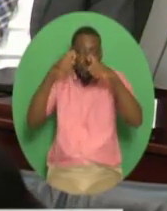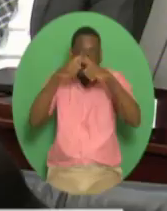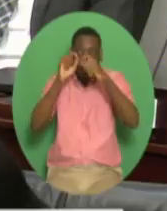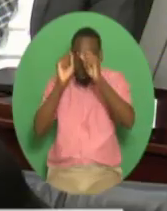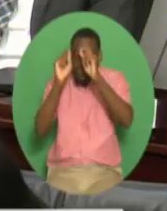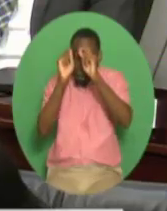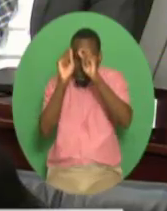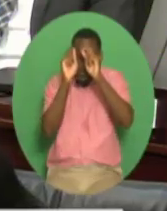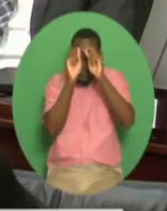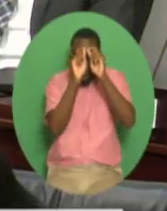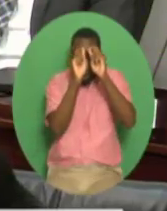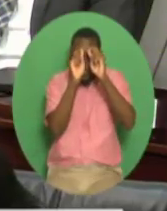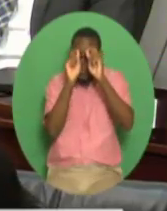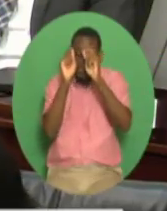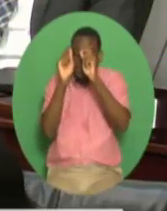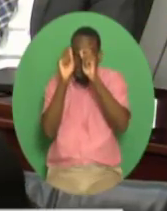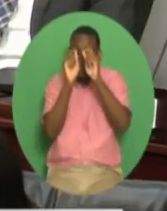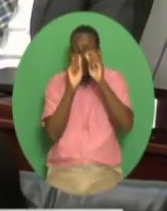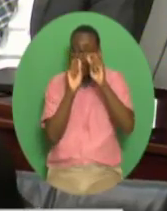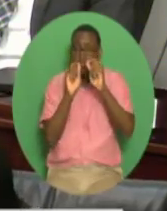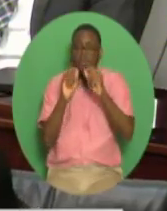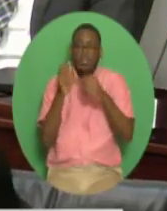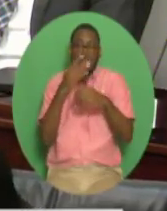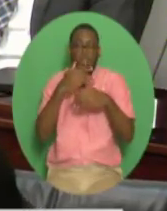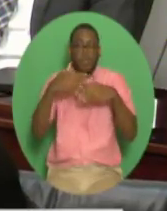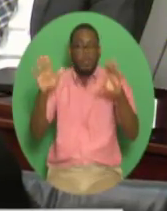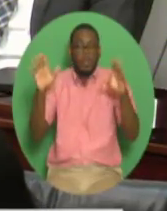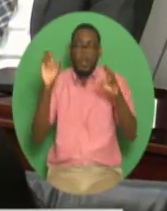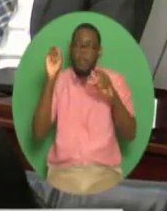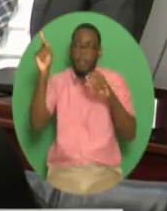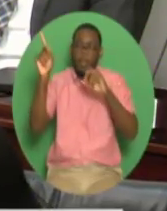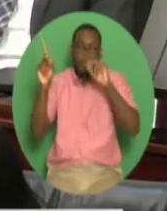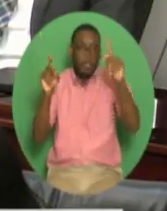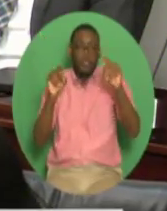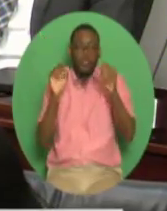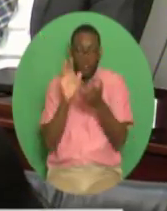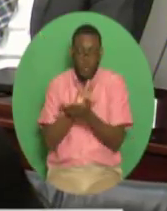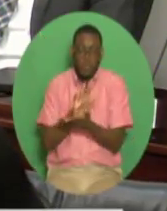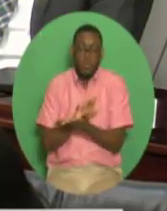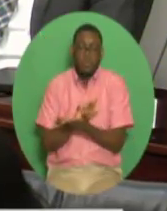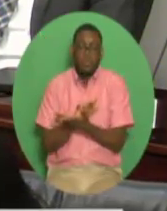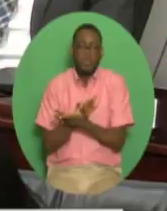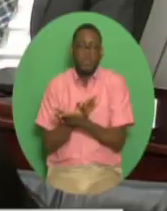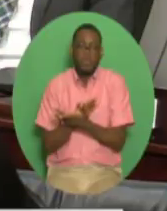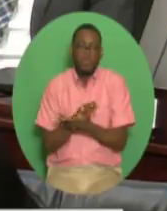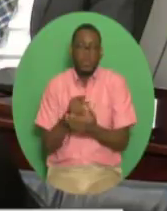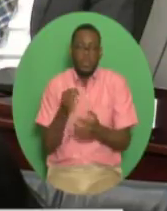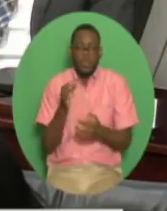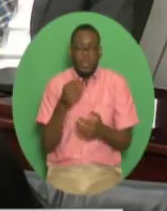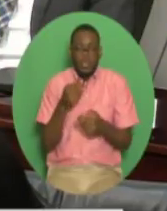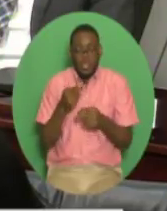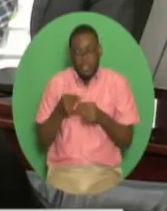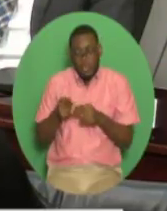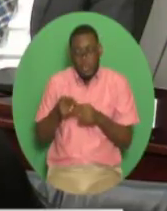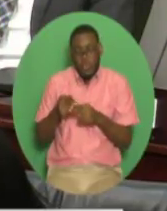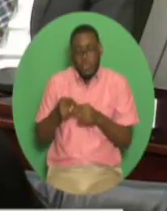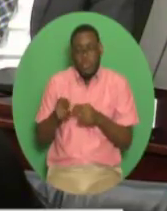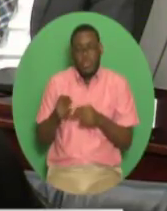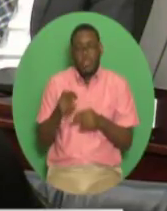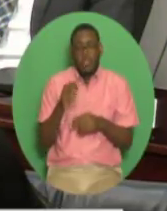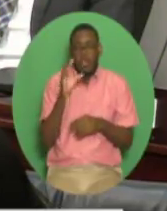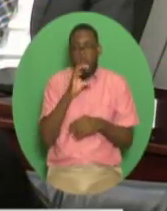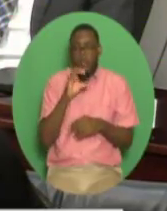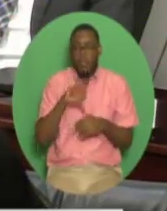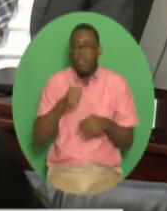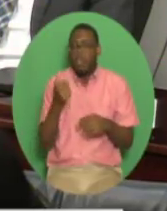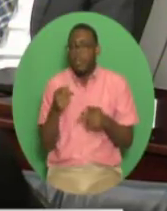buildings so that the students will be able to resume classes. In the meanwhile, we are looking at places where we can house